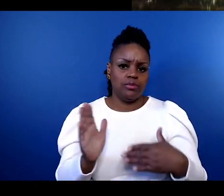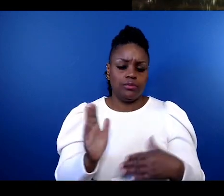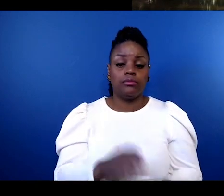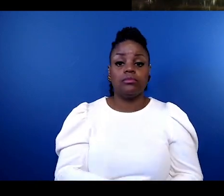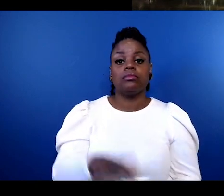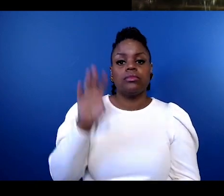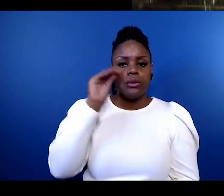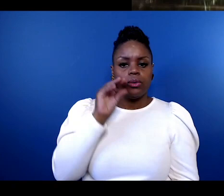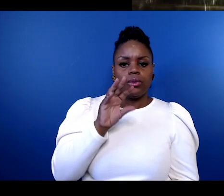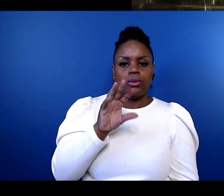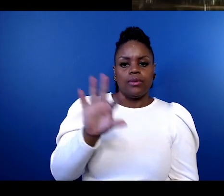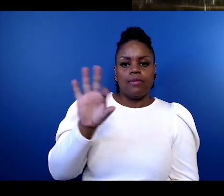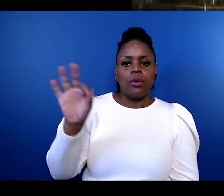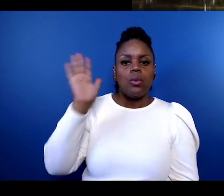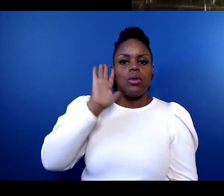plank.